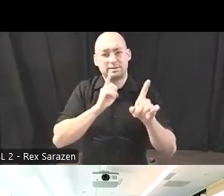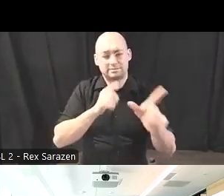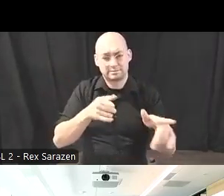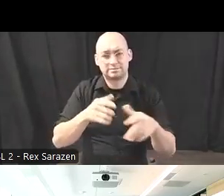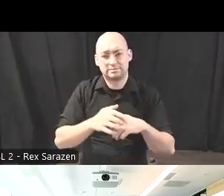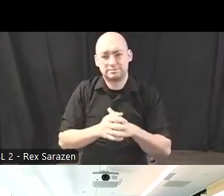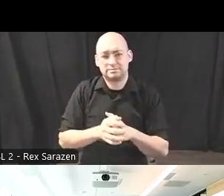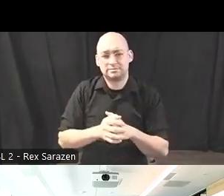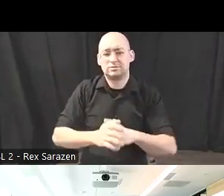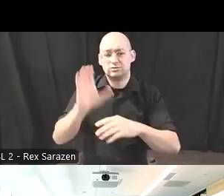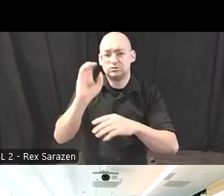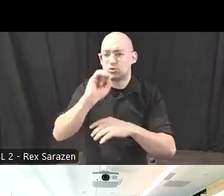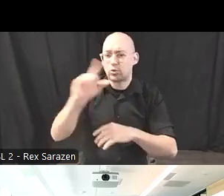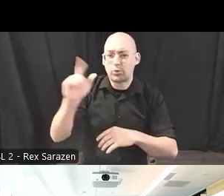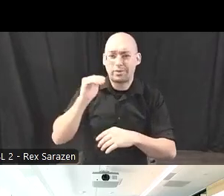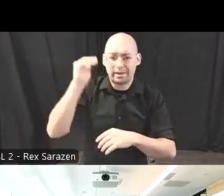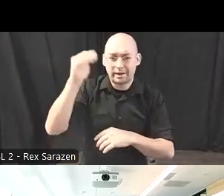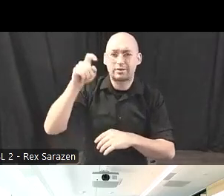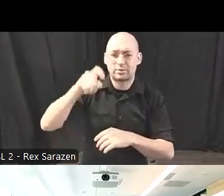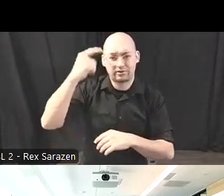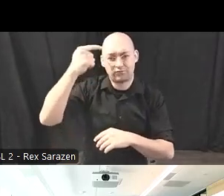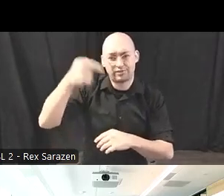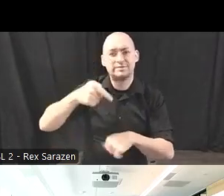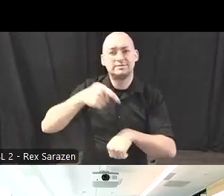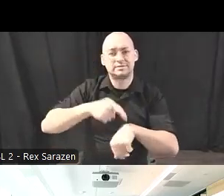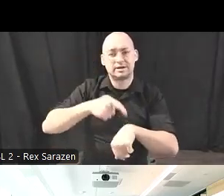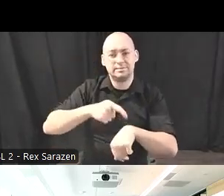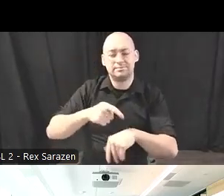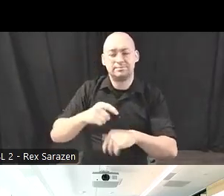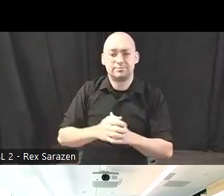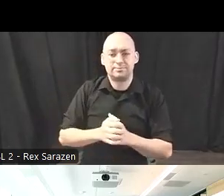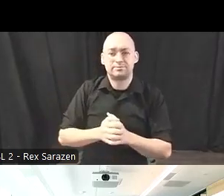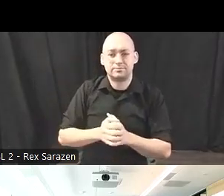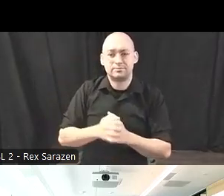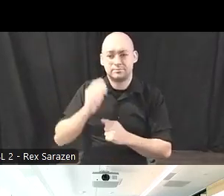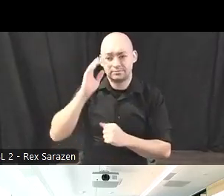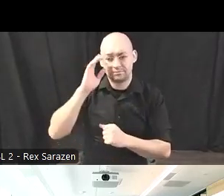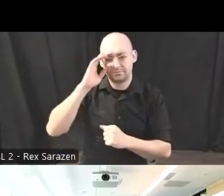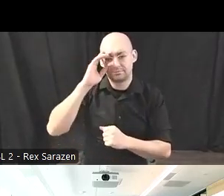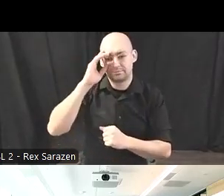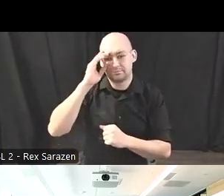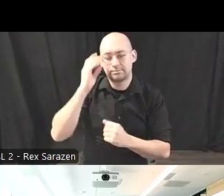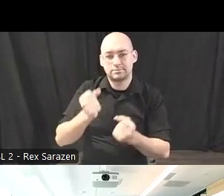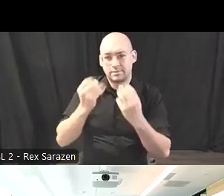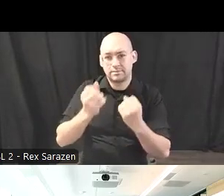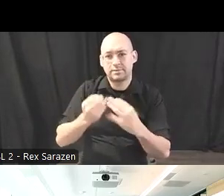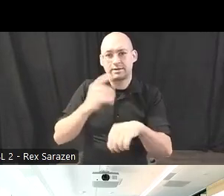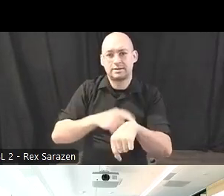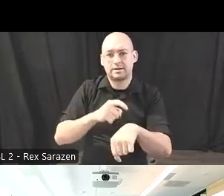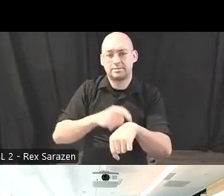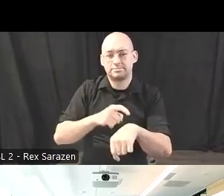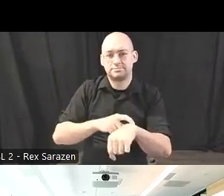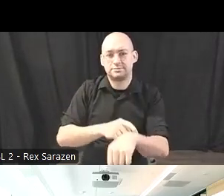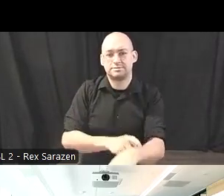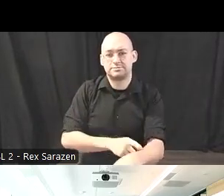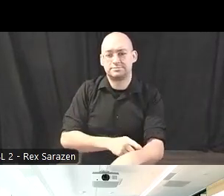the cool head we need for these times, because you've been tested many, many times in your role. And